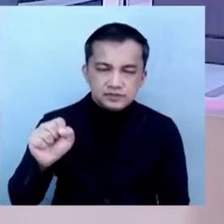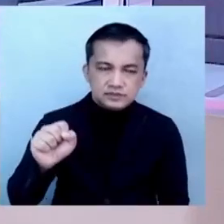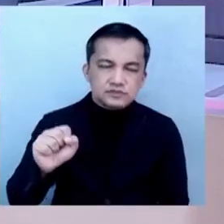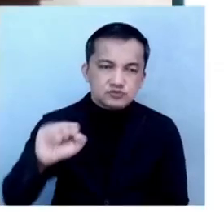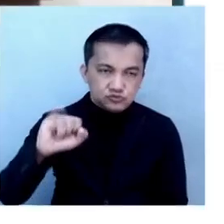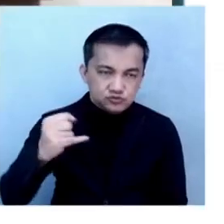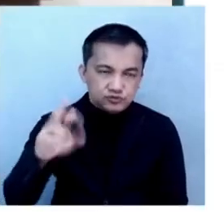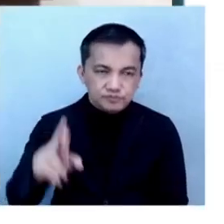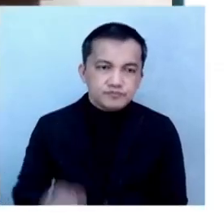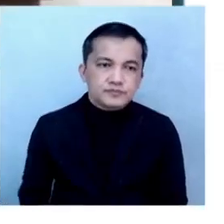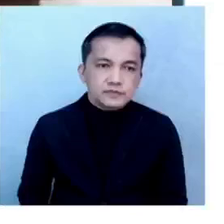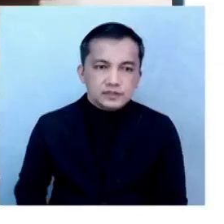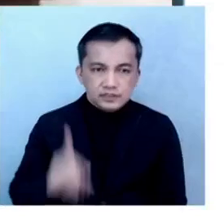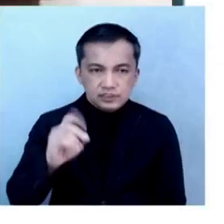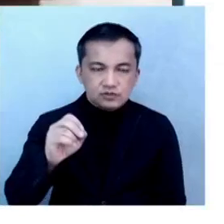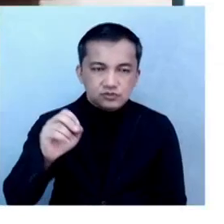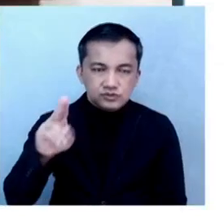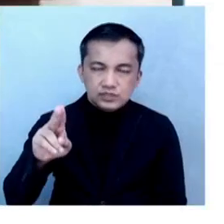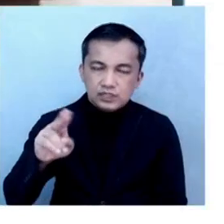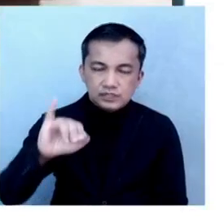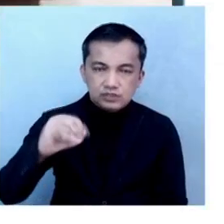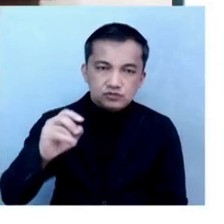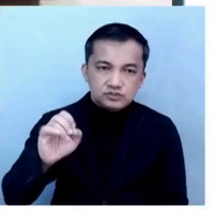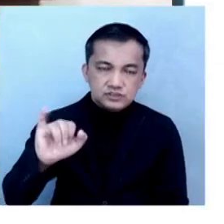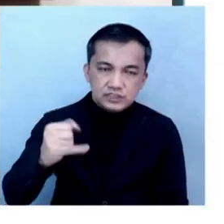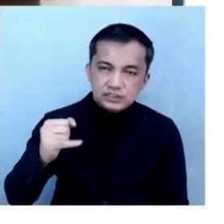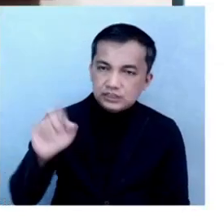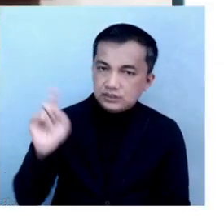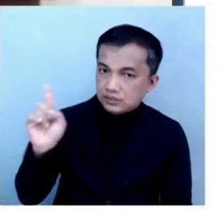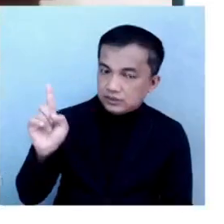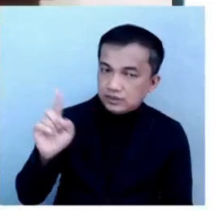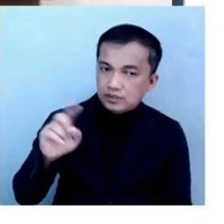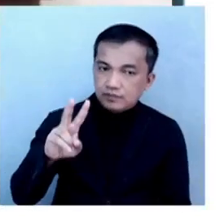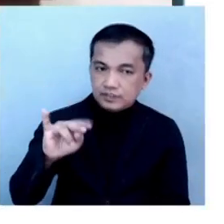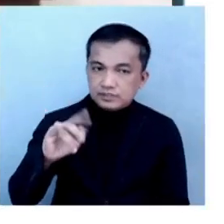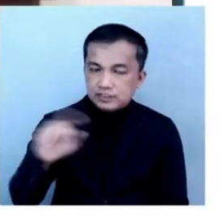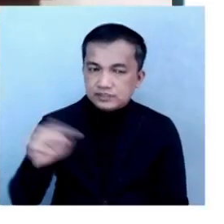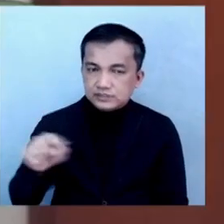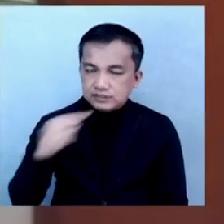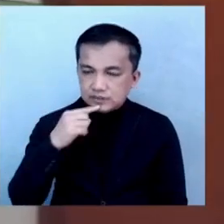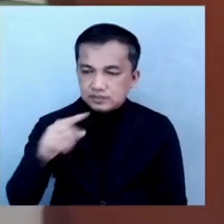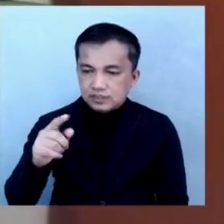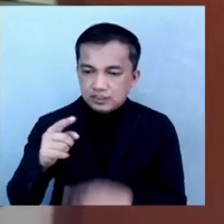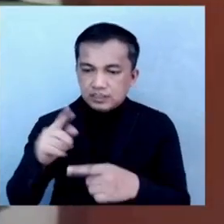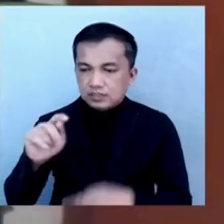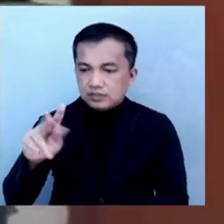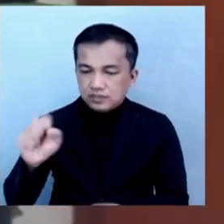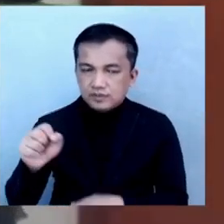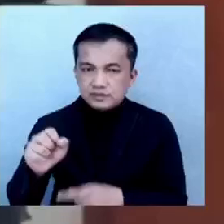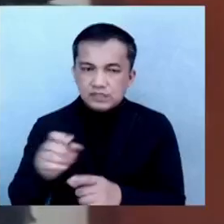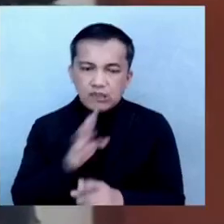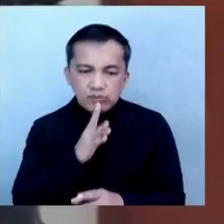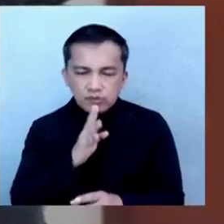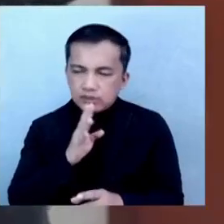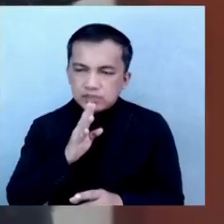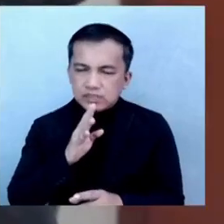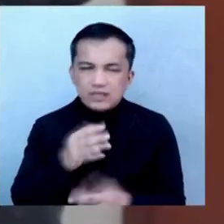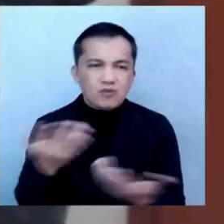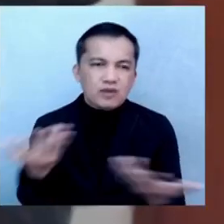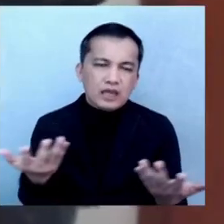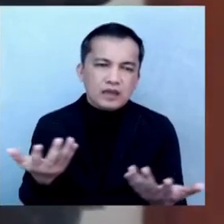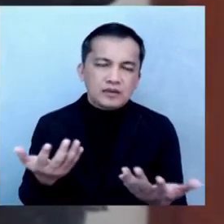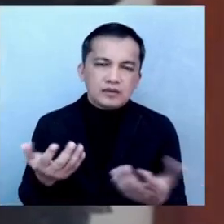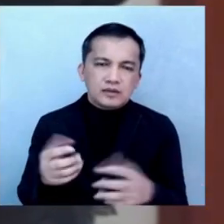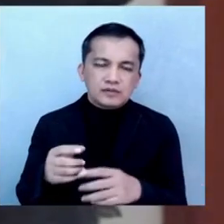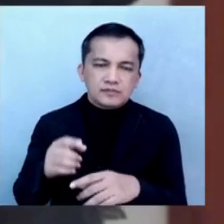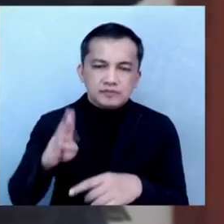DOJ Undersecretary Raul Vasquez says the arguments of Teves and his legal team are unfounded. Teves is